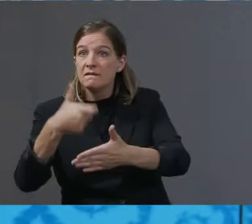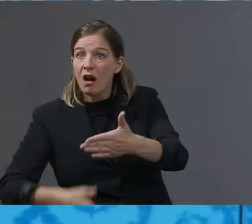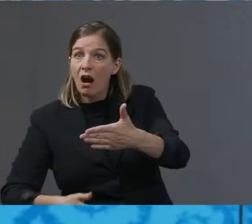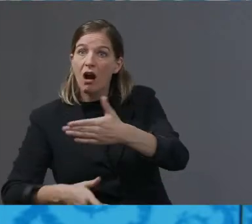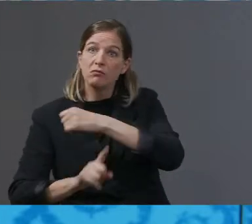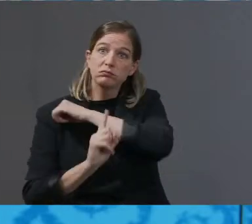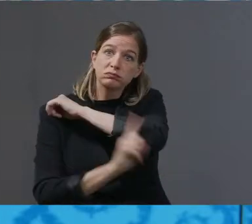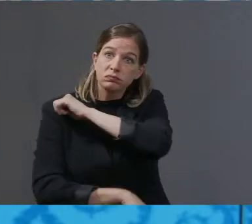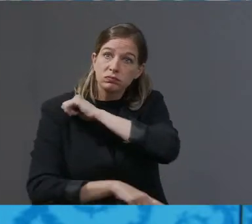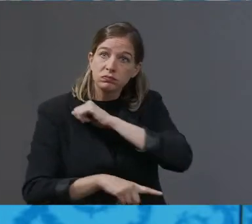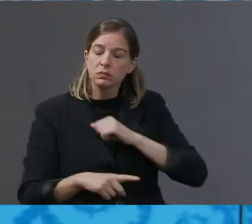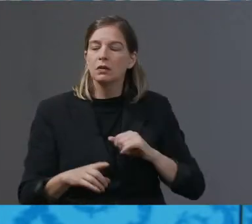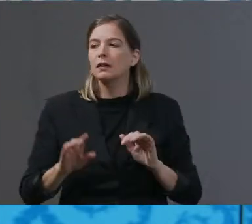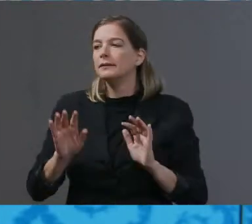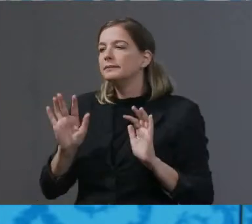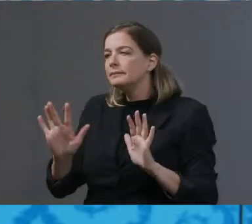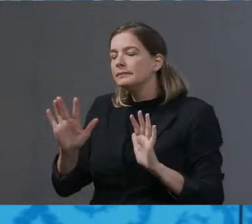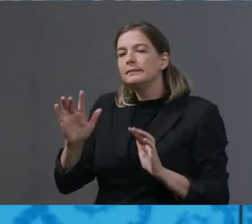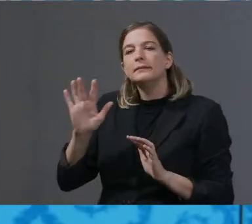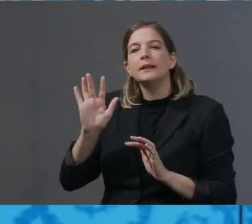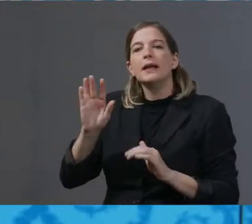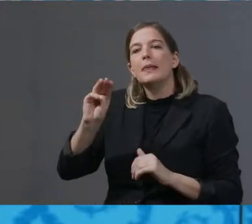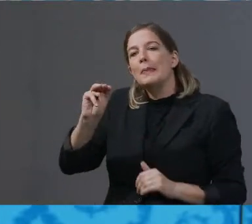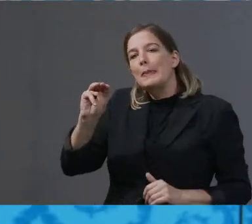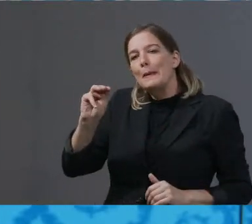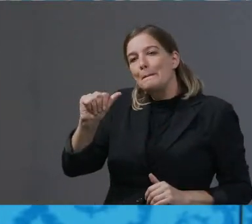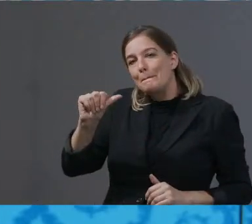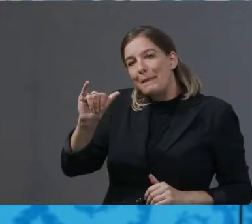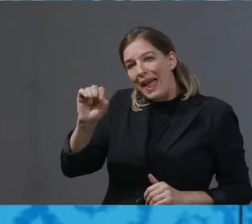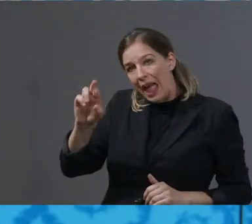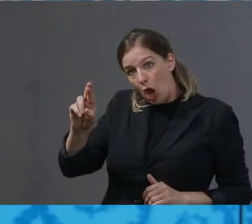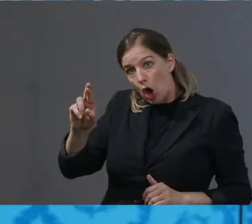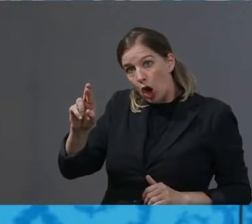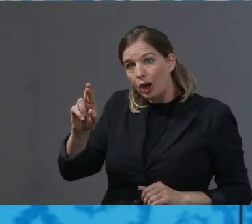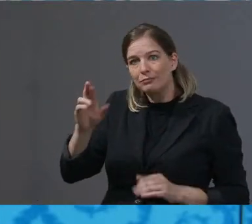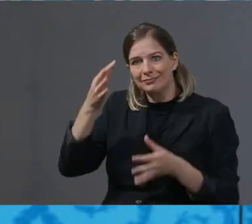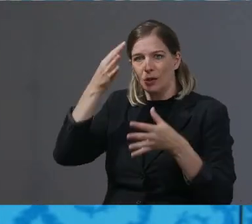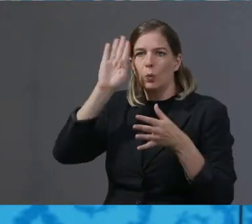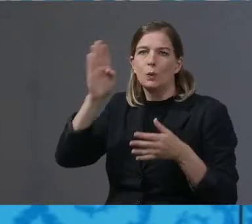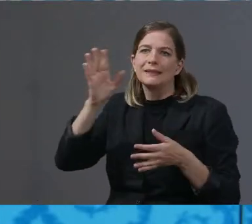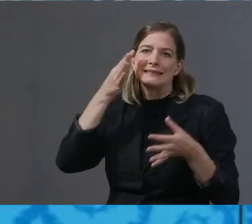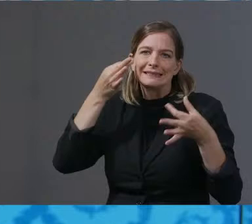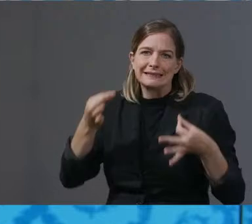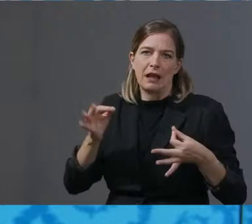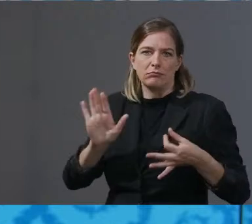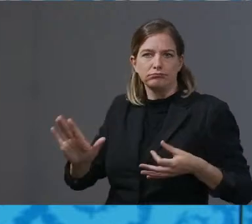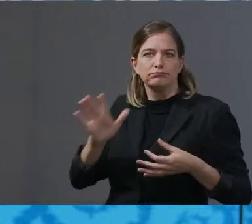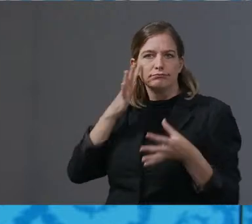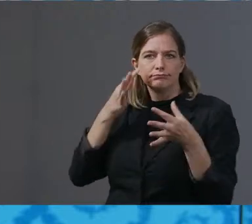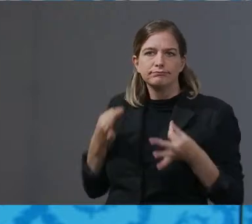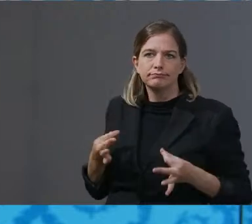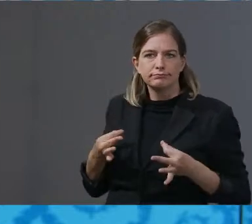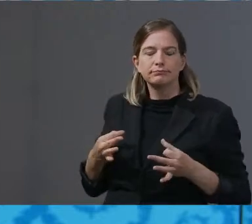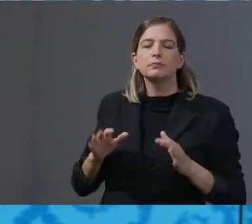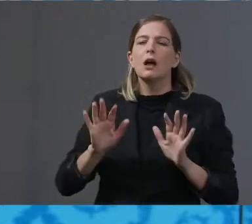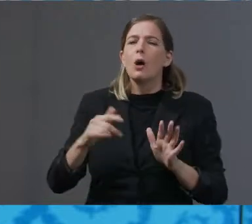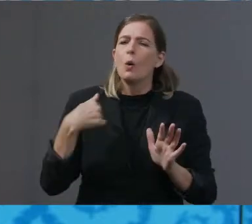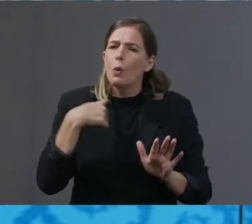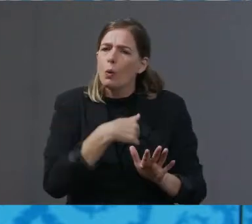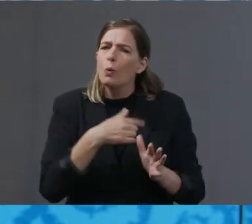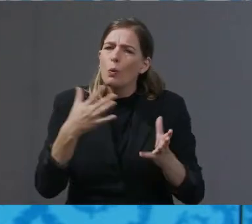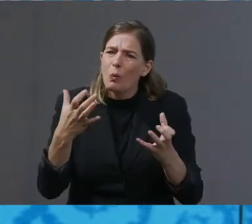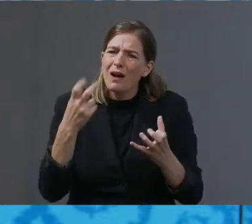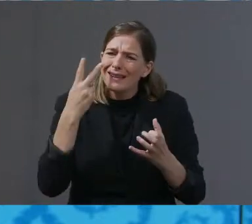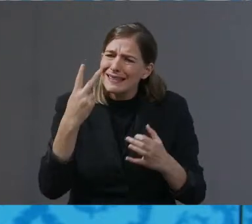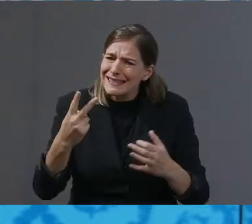mayors and county supervisors. What we want to see, of course, is we want to slow